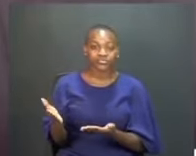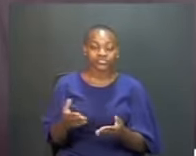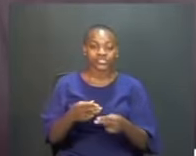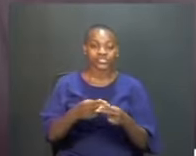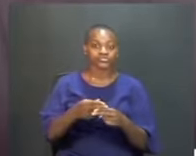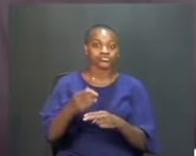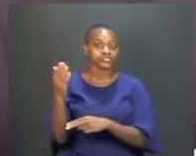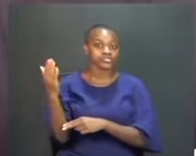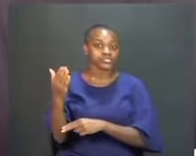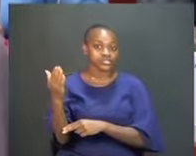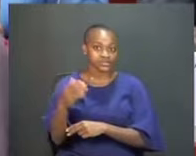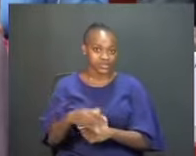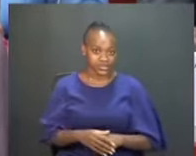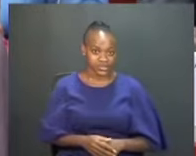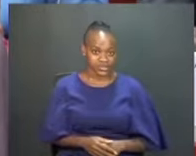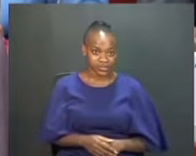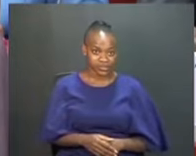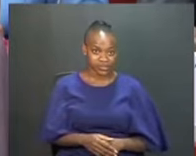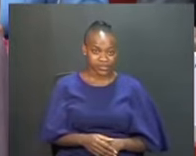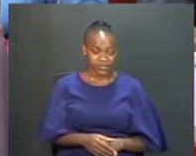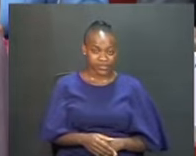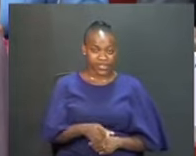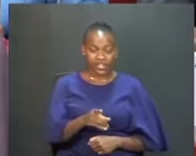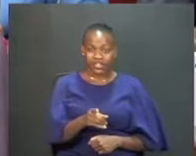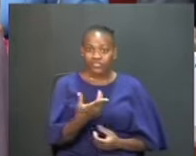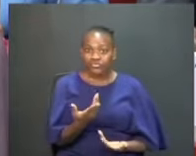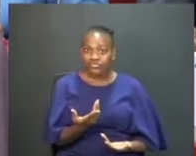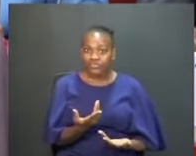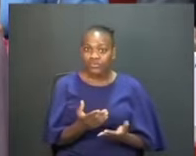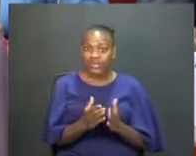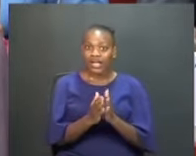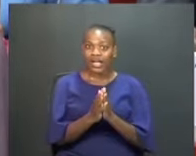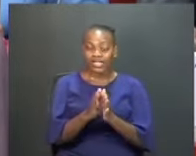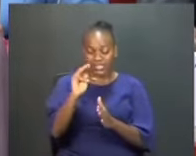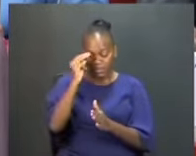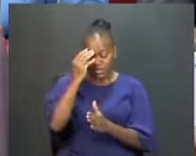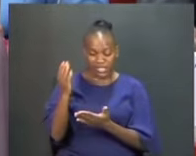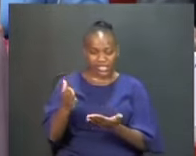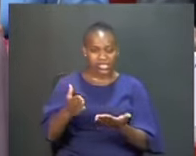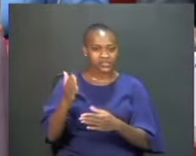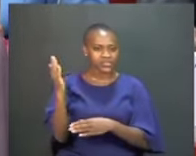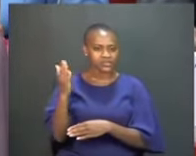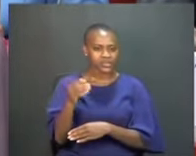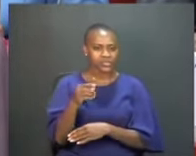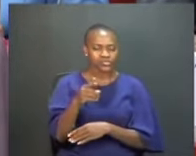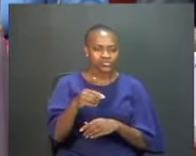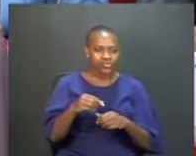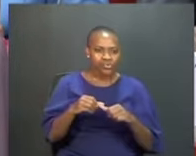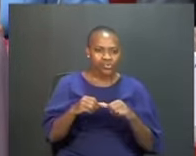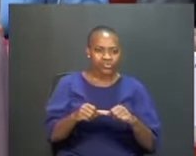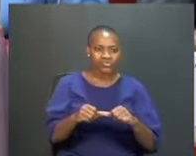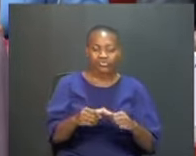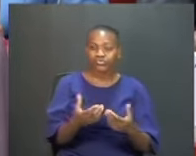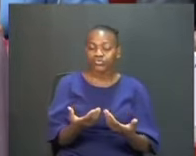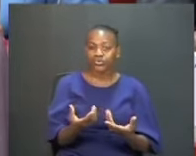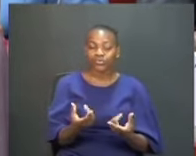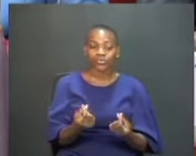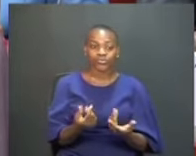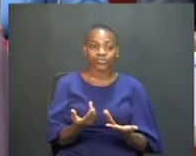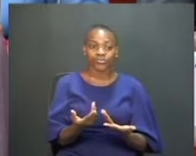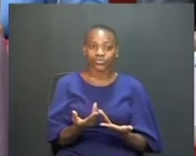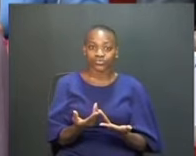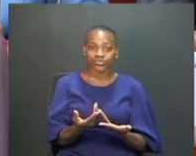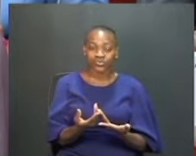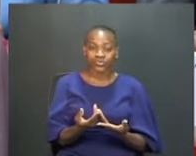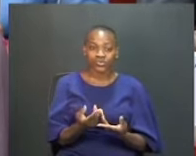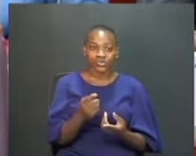statement. And you are not just asking the minister to make a short statement. You have proceeded to engage in a